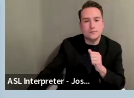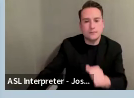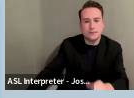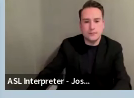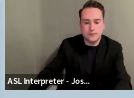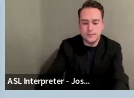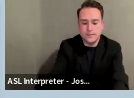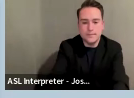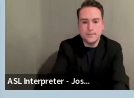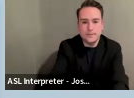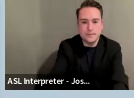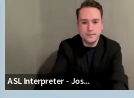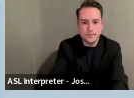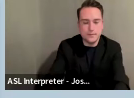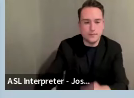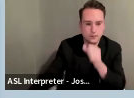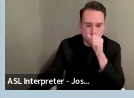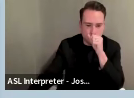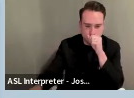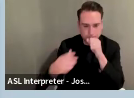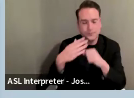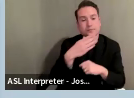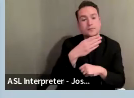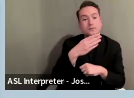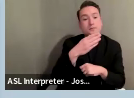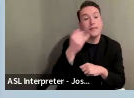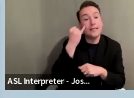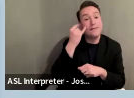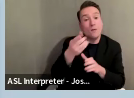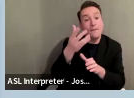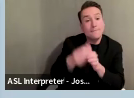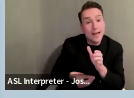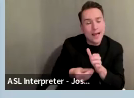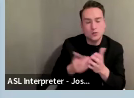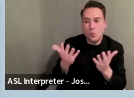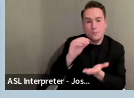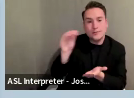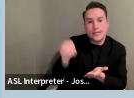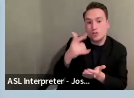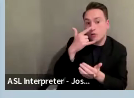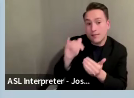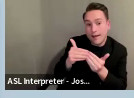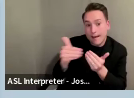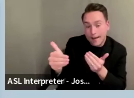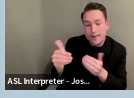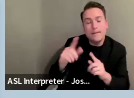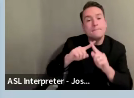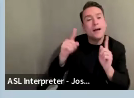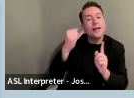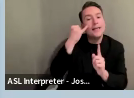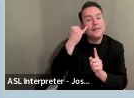your kids or loved ones where your assets are going to go if you pass away and what the percentages are going to be. However, if you do